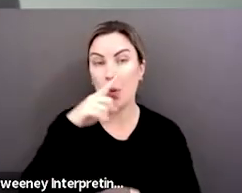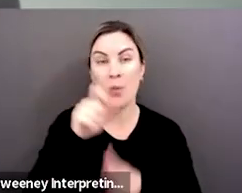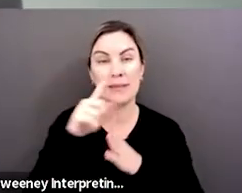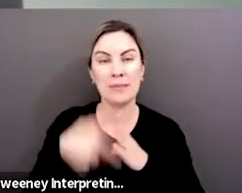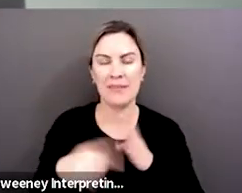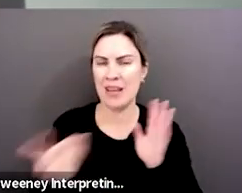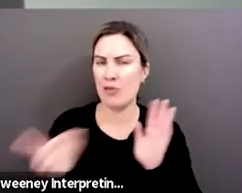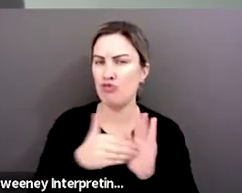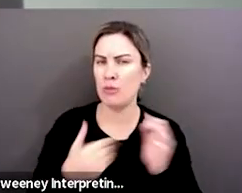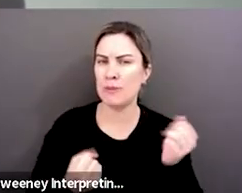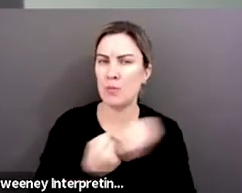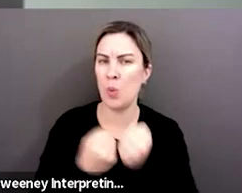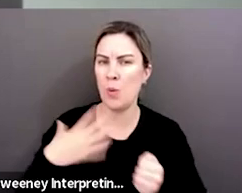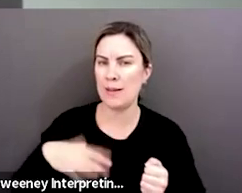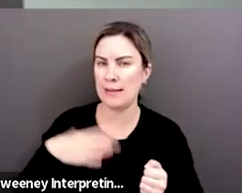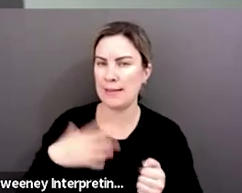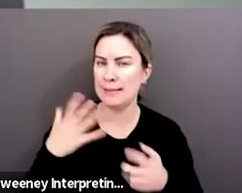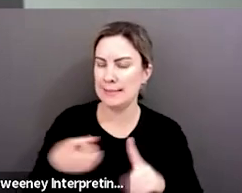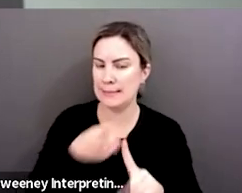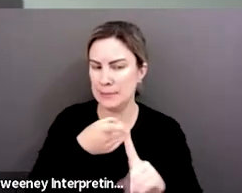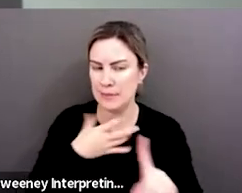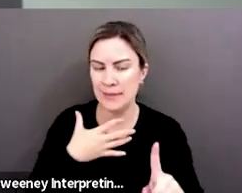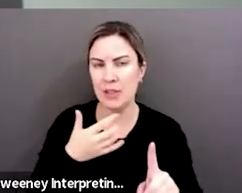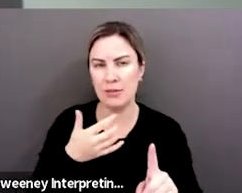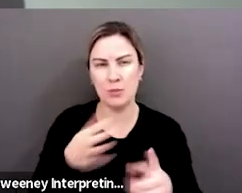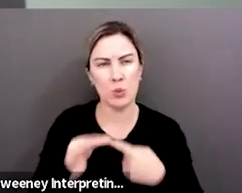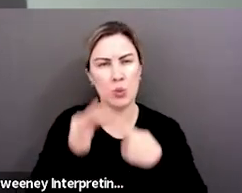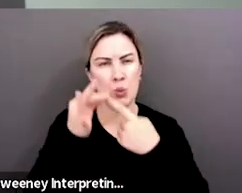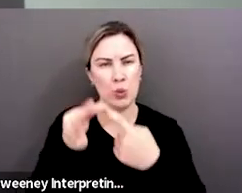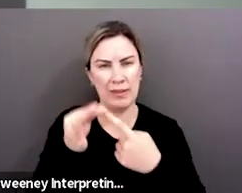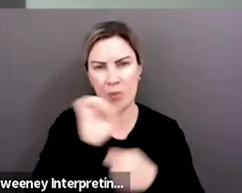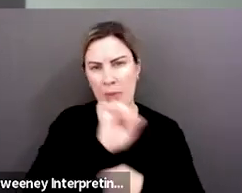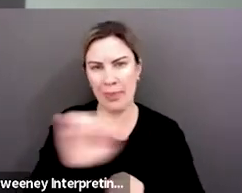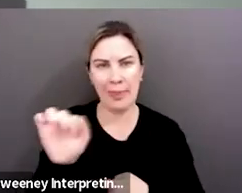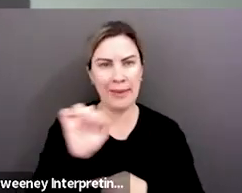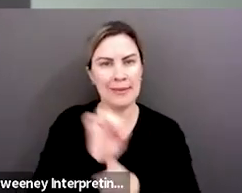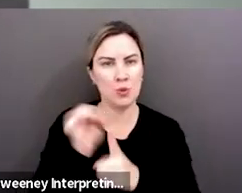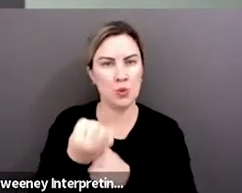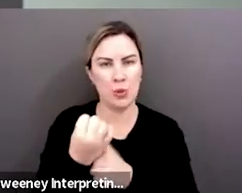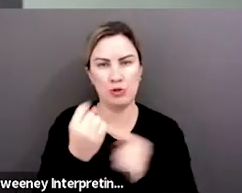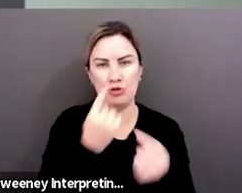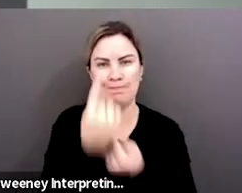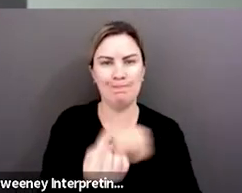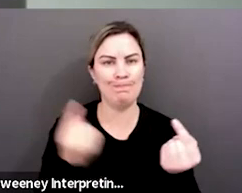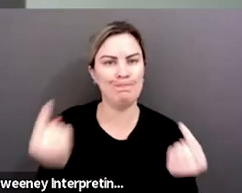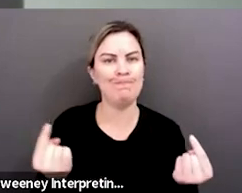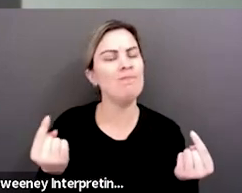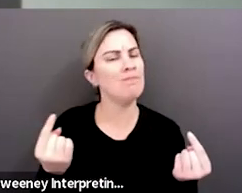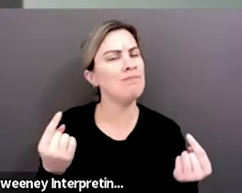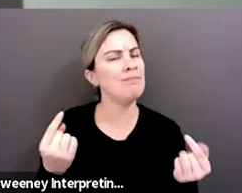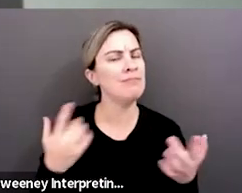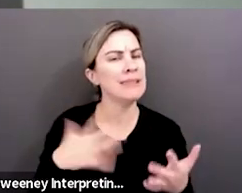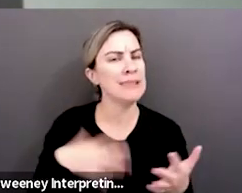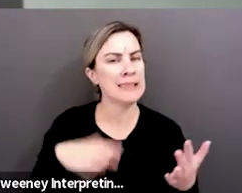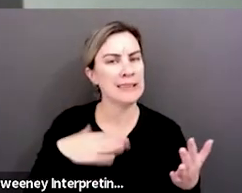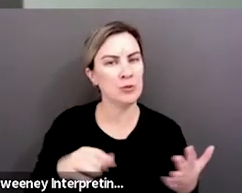needs that require very specific and unique tailoring to their support needs and situation. And I think we have still a very long way to go to make